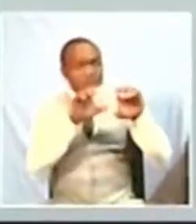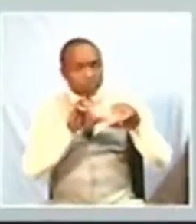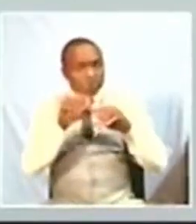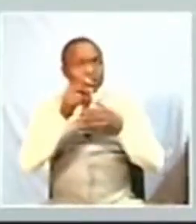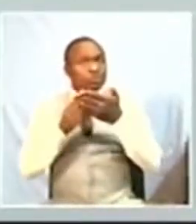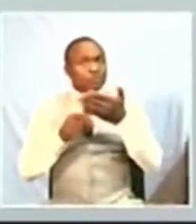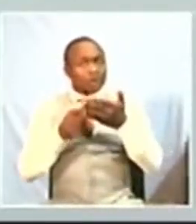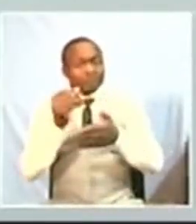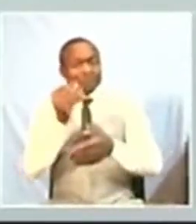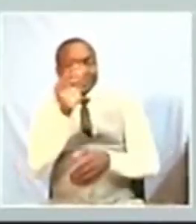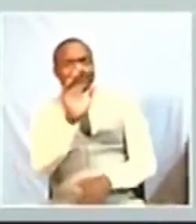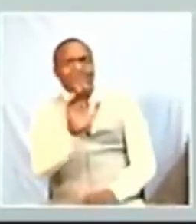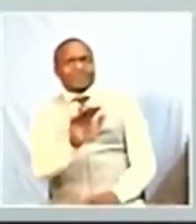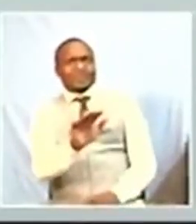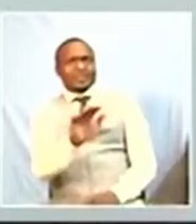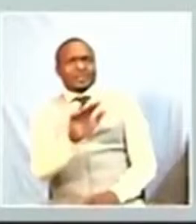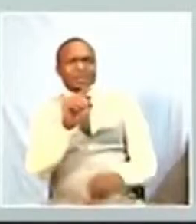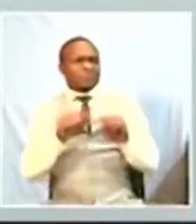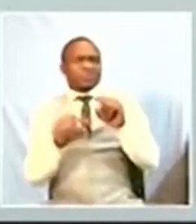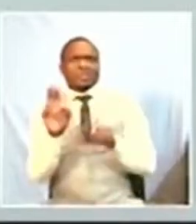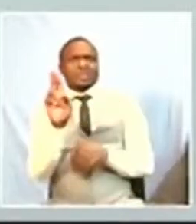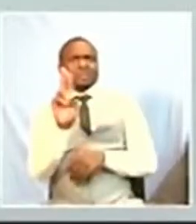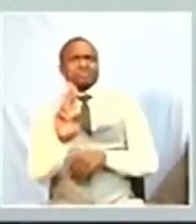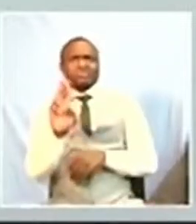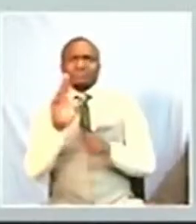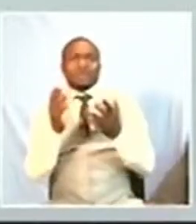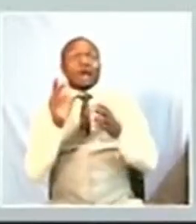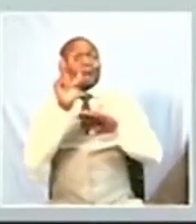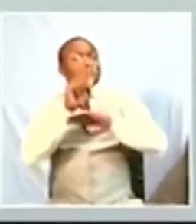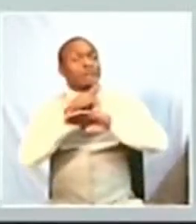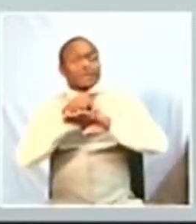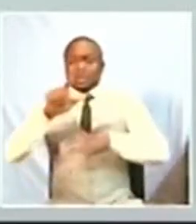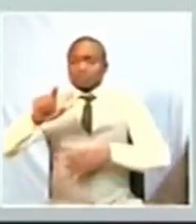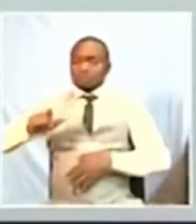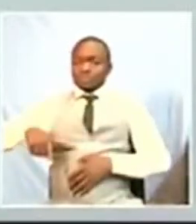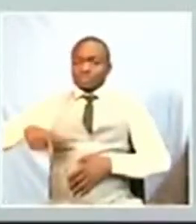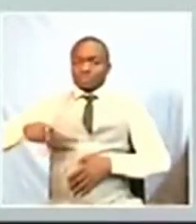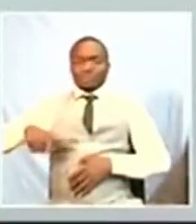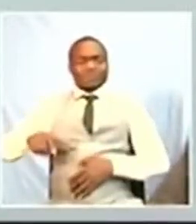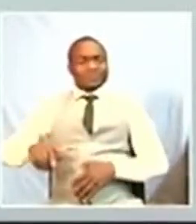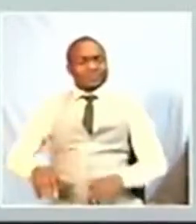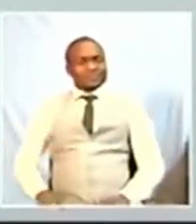there. You can't utilize it. Projects are delayed.